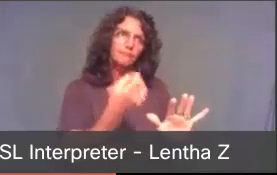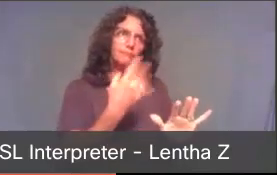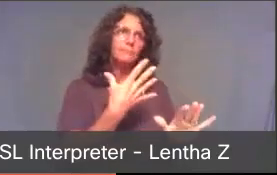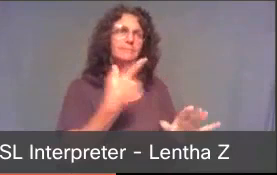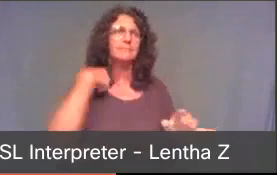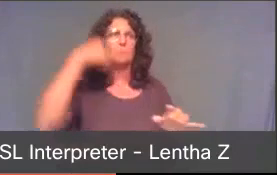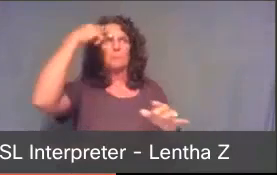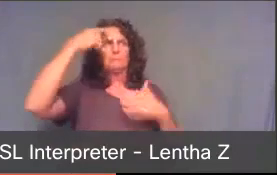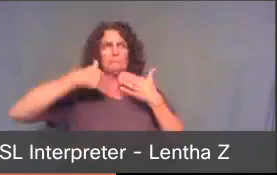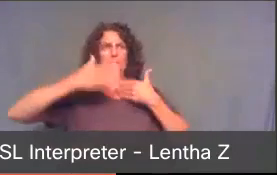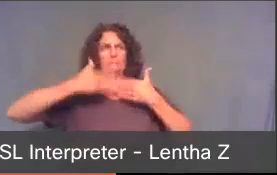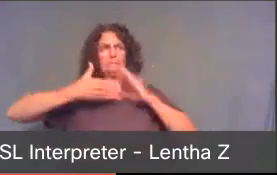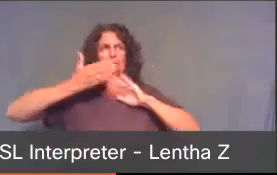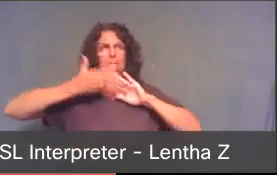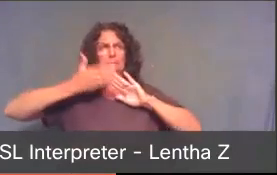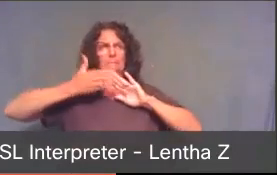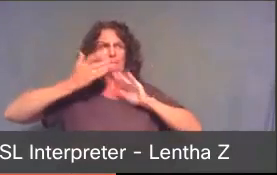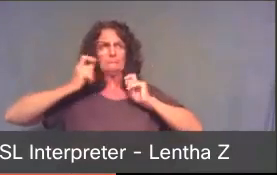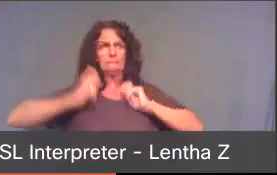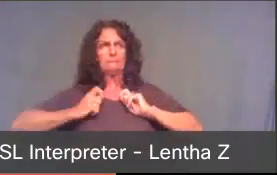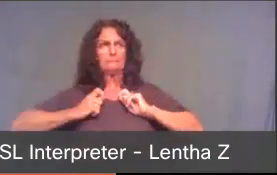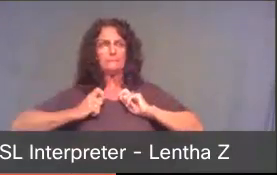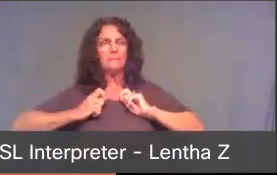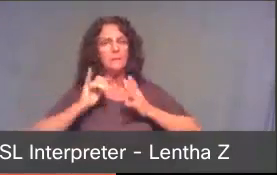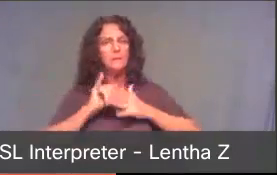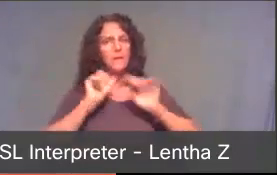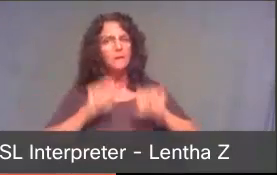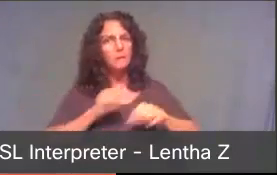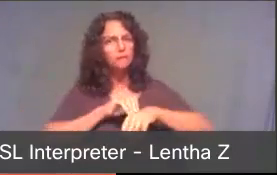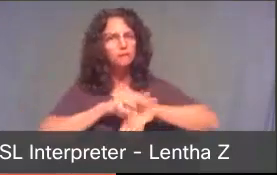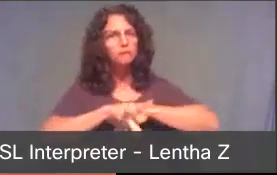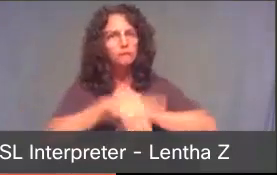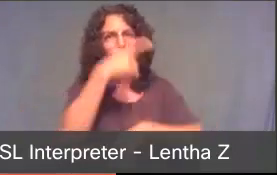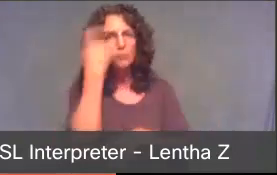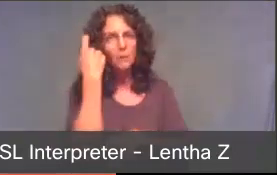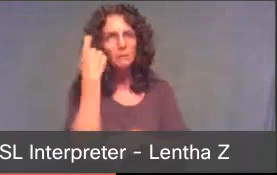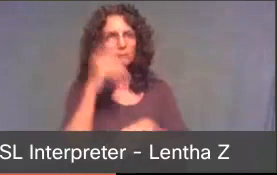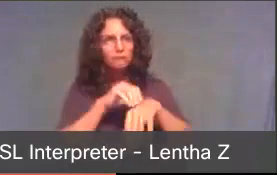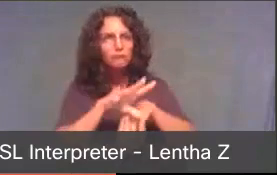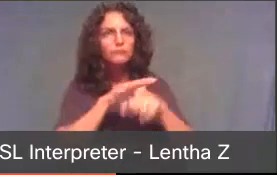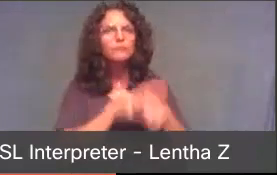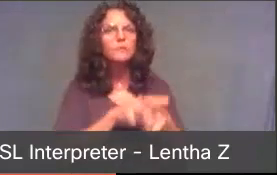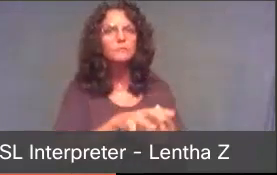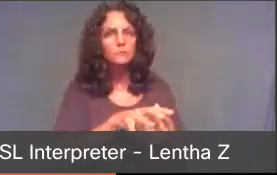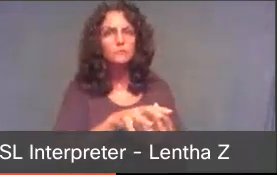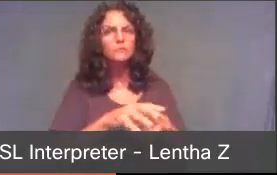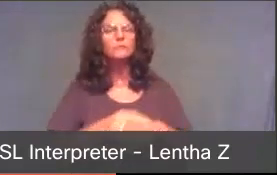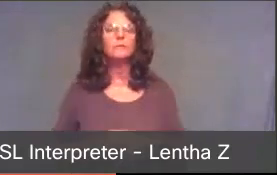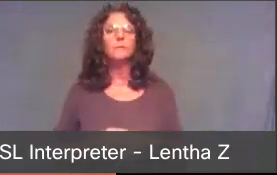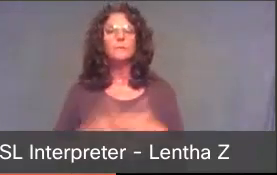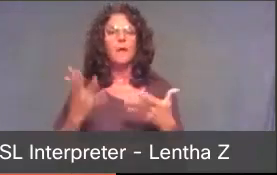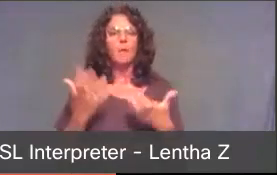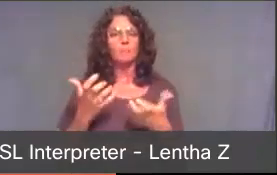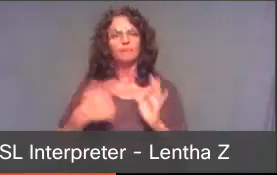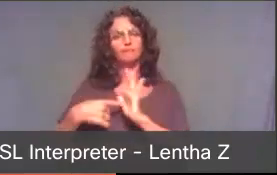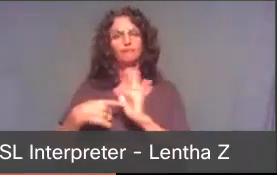to process, and it's stressful and it's traumatizing. So so that's just one first thing I wanted to like get out of the way,